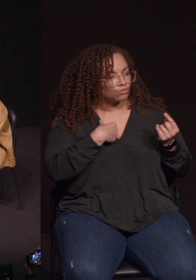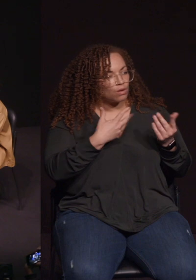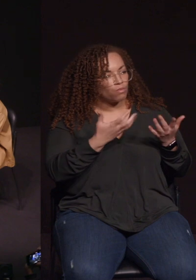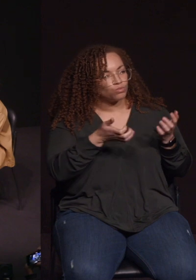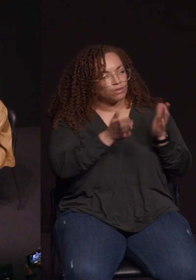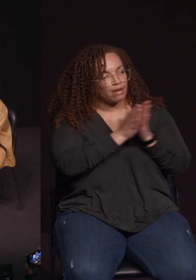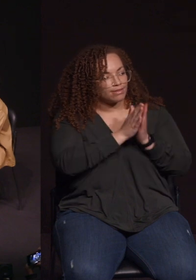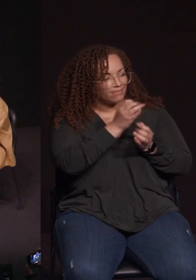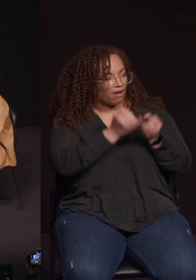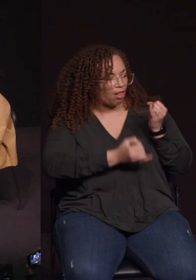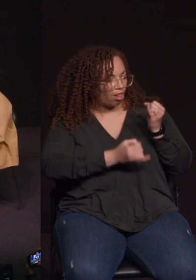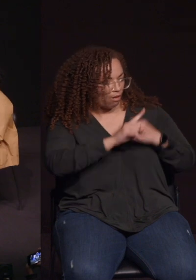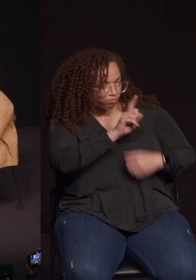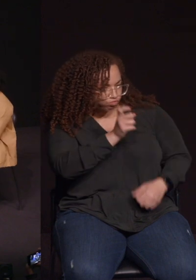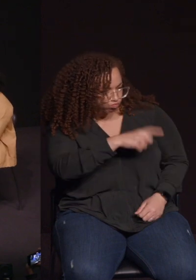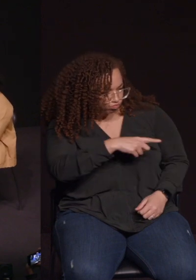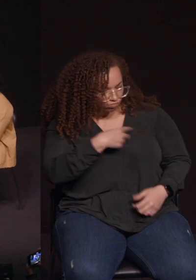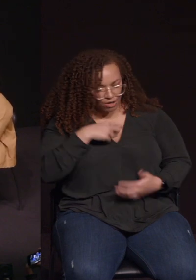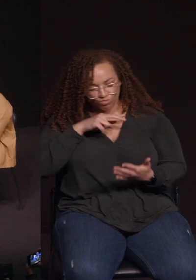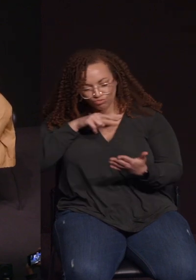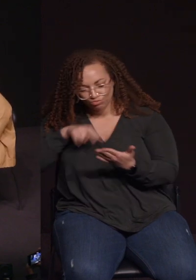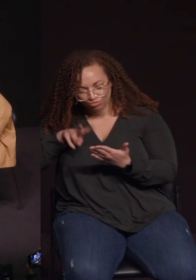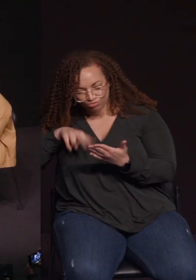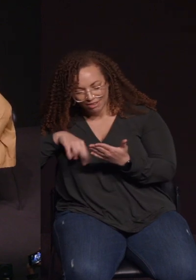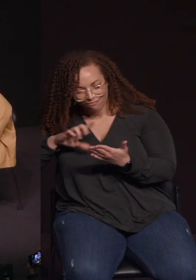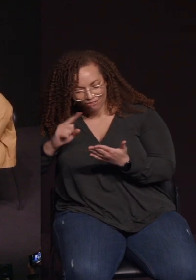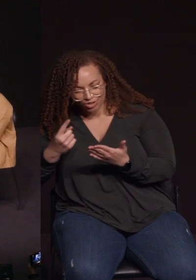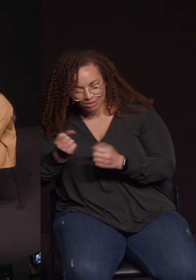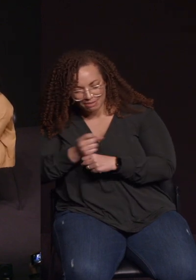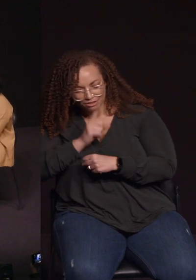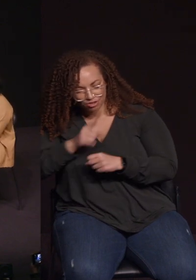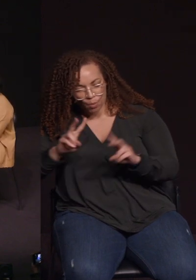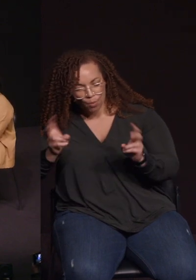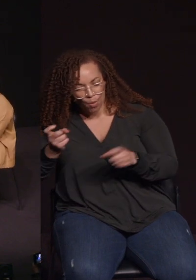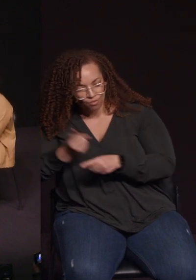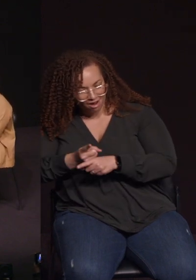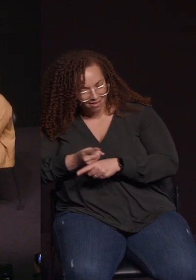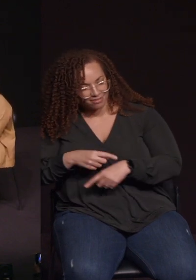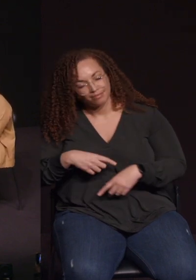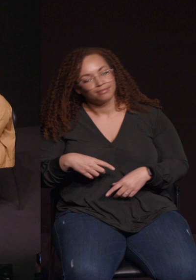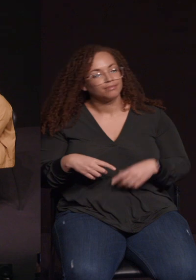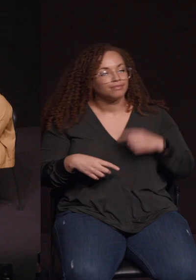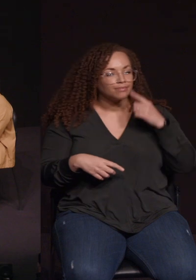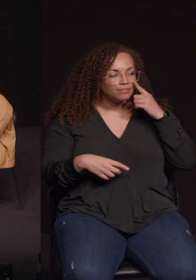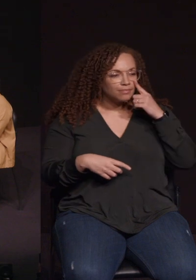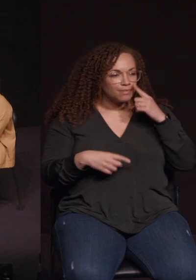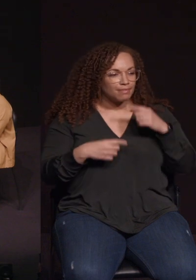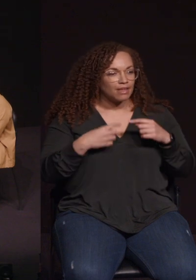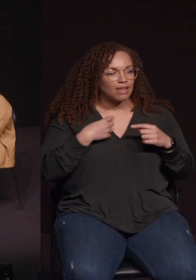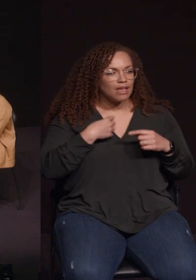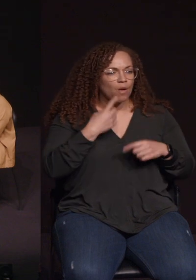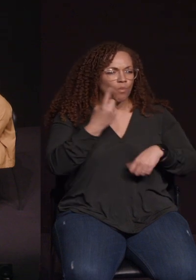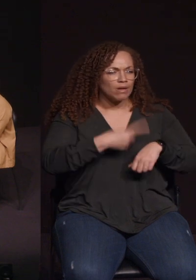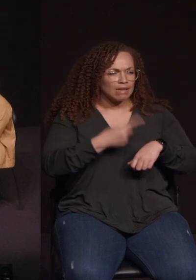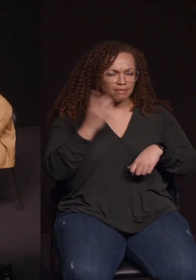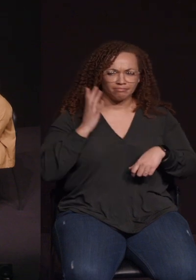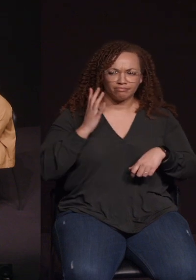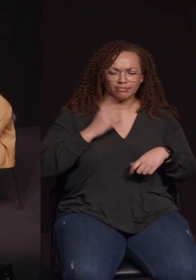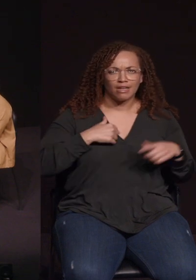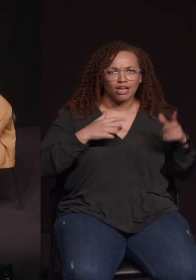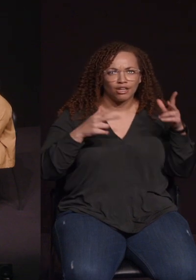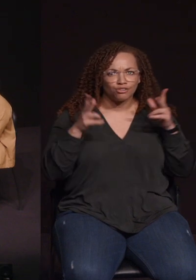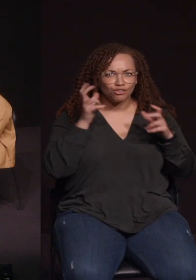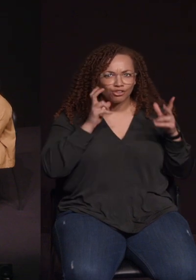And I want to read this one so I make sure I get the quote right. I once heard one of your community members, I want to say it